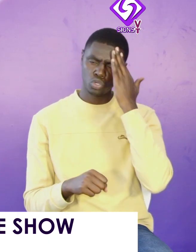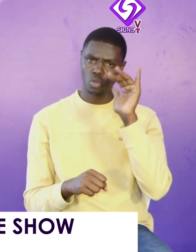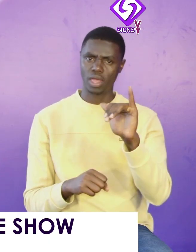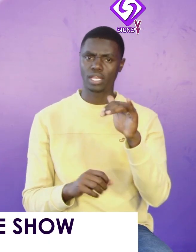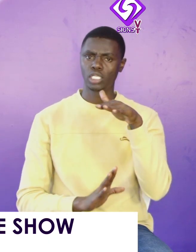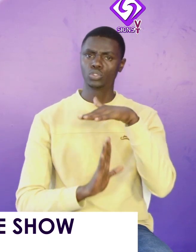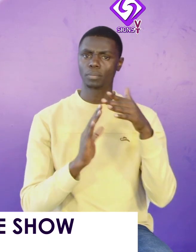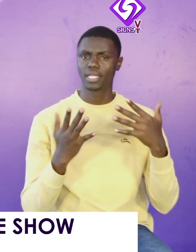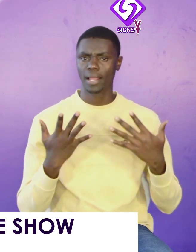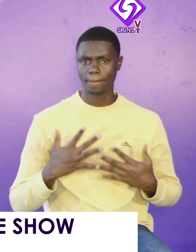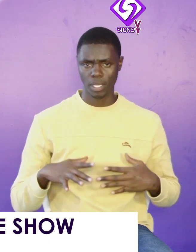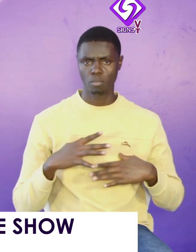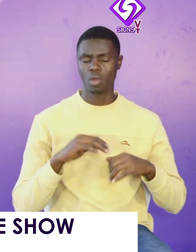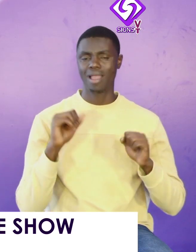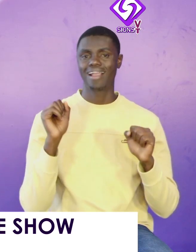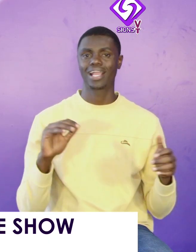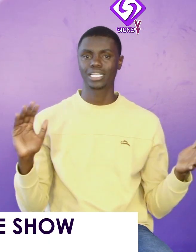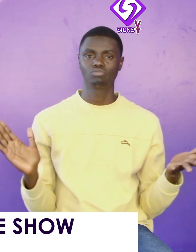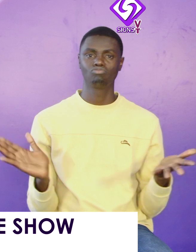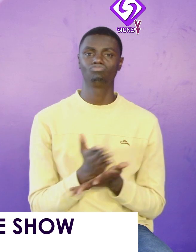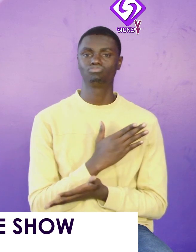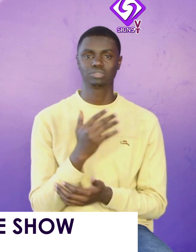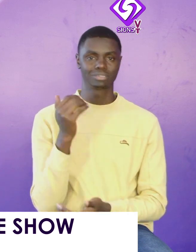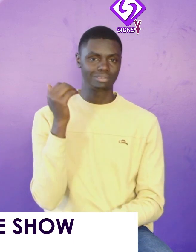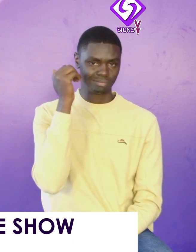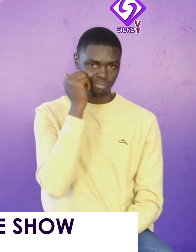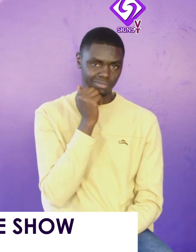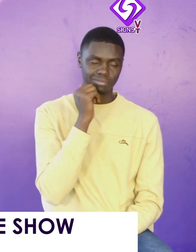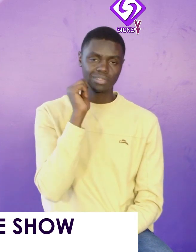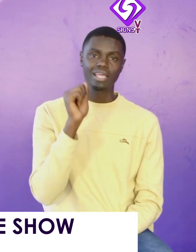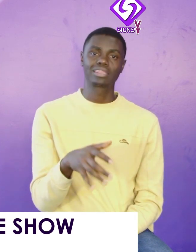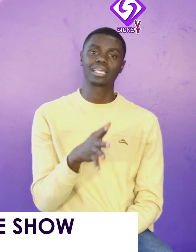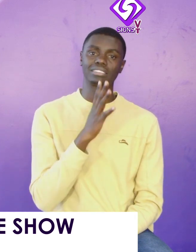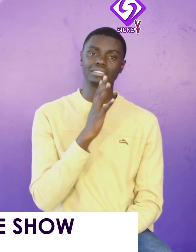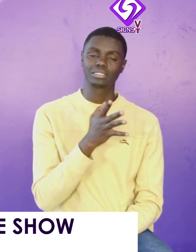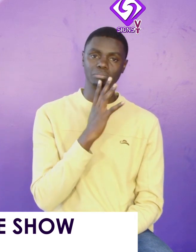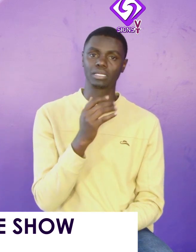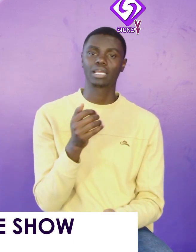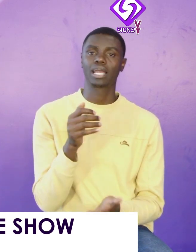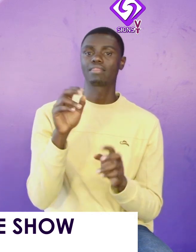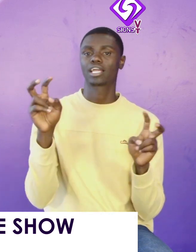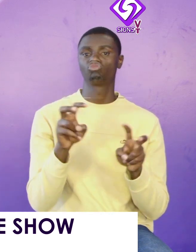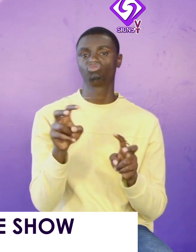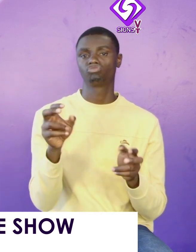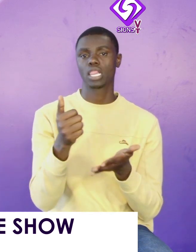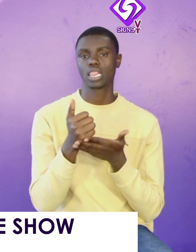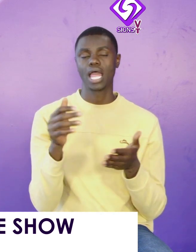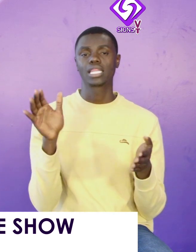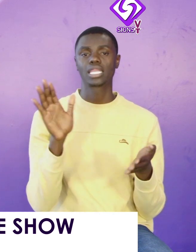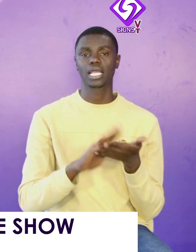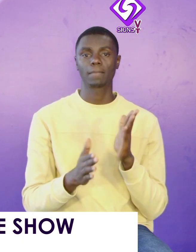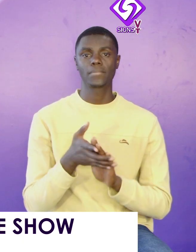superior people can demystify their illnesses. They can speak out. And they can become champions of